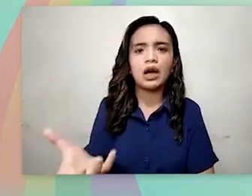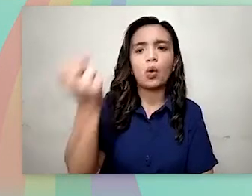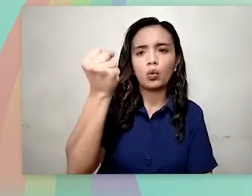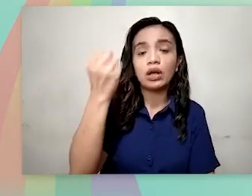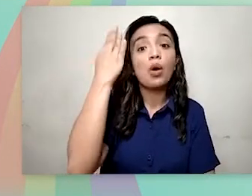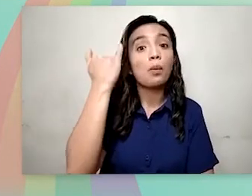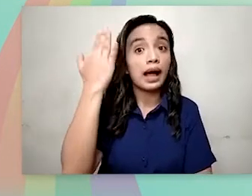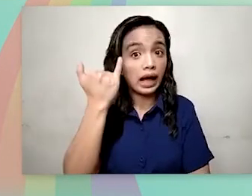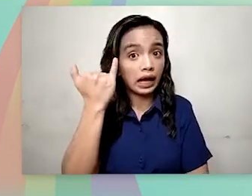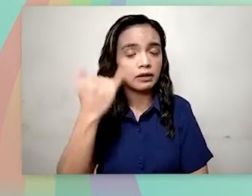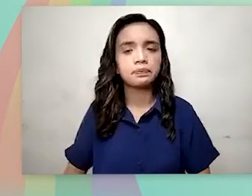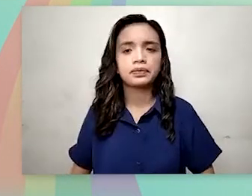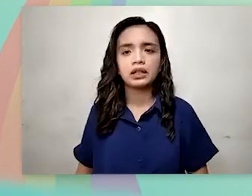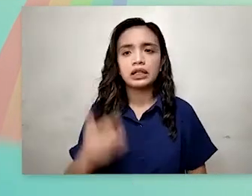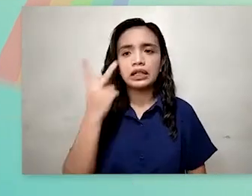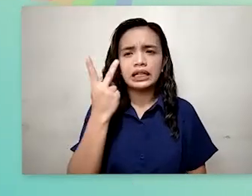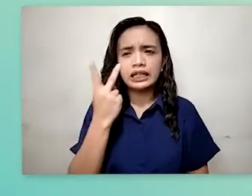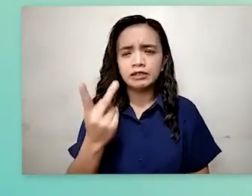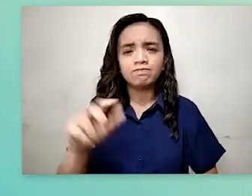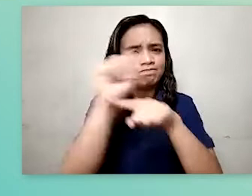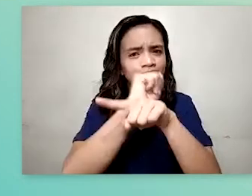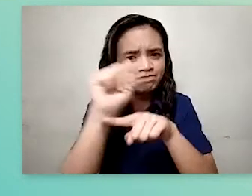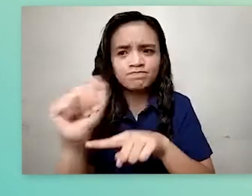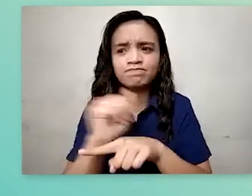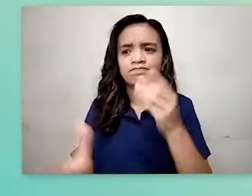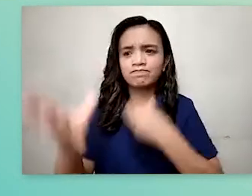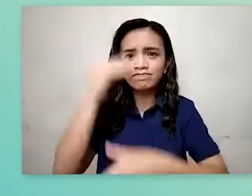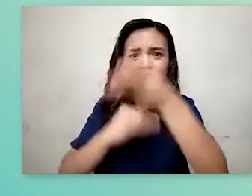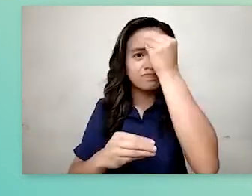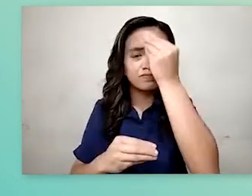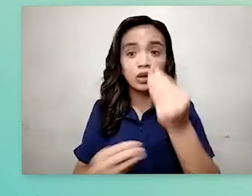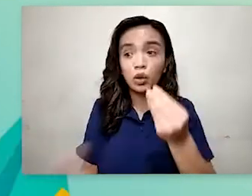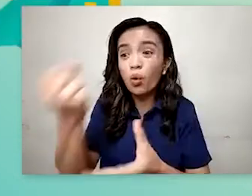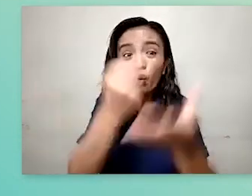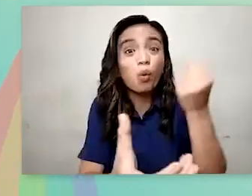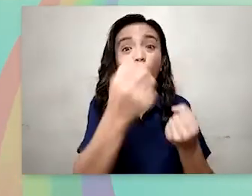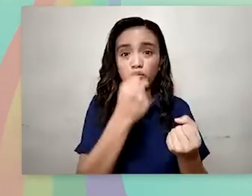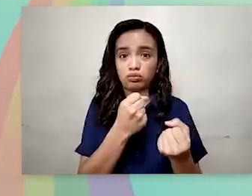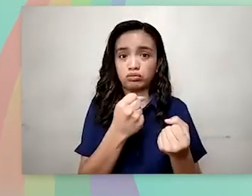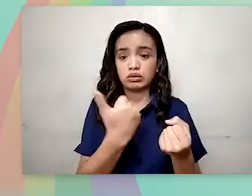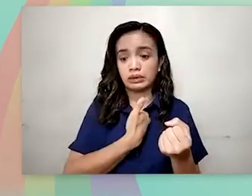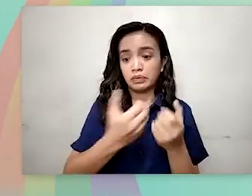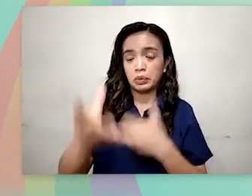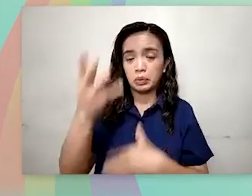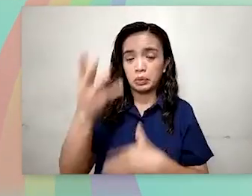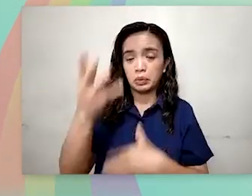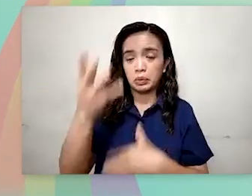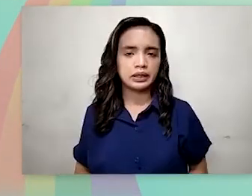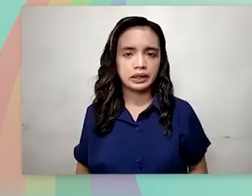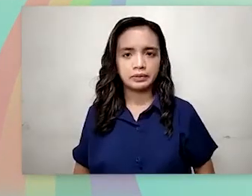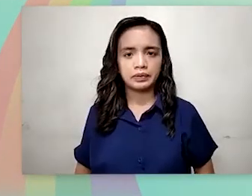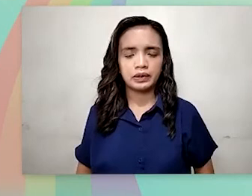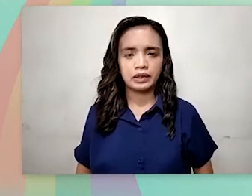and smartphone ownership. Kasi yung the capacity building that goes with it, the training, the learning curve, they did it on their own